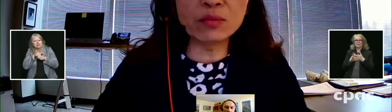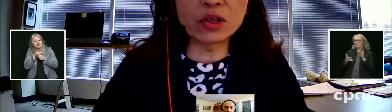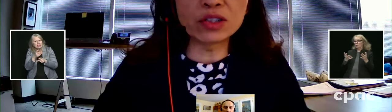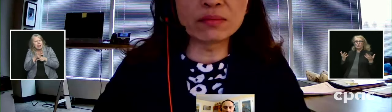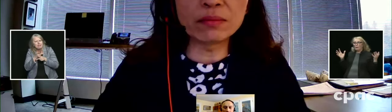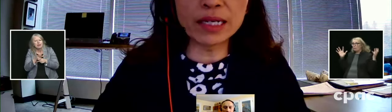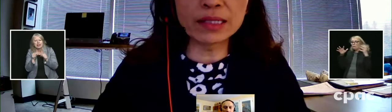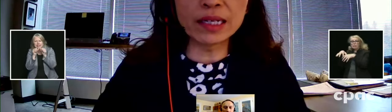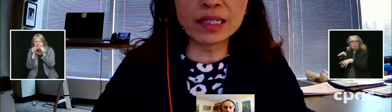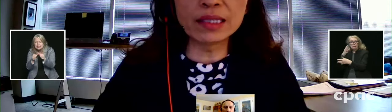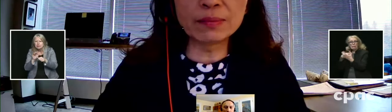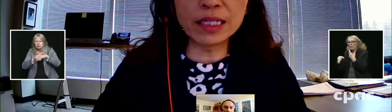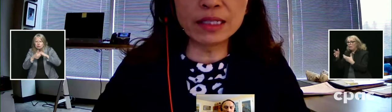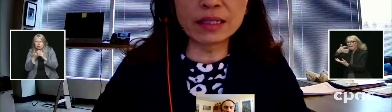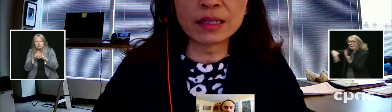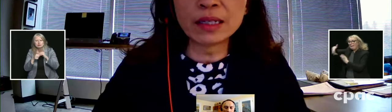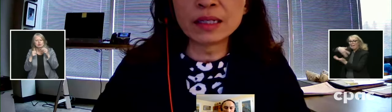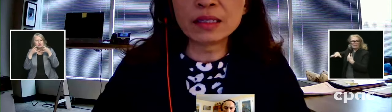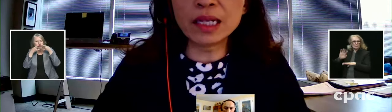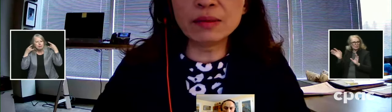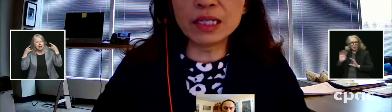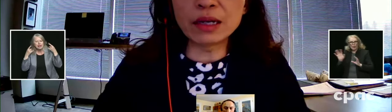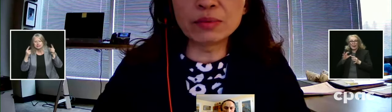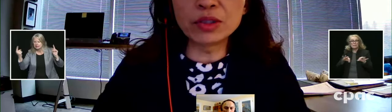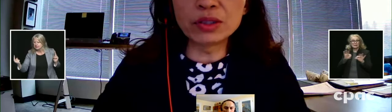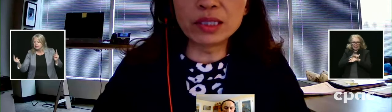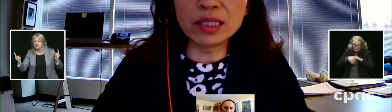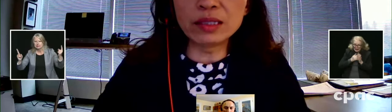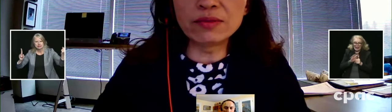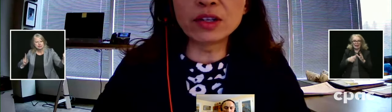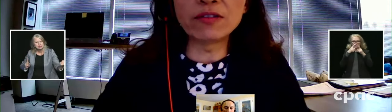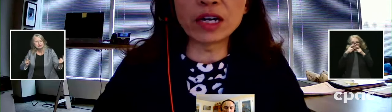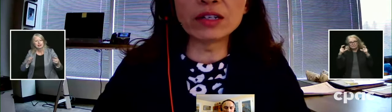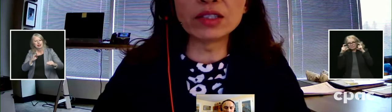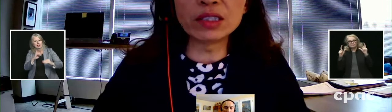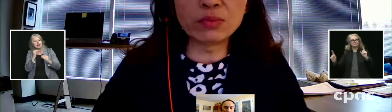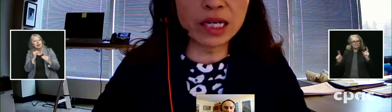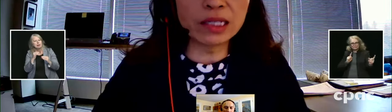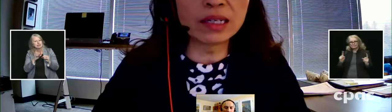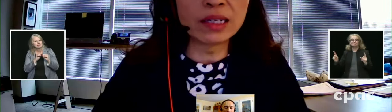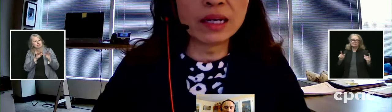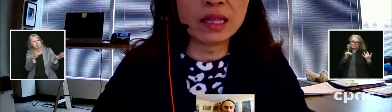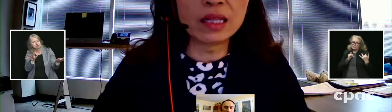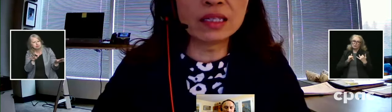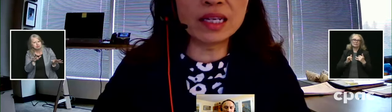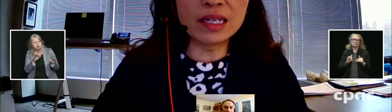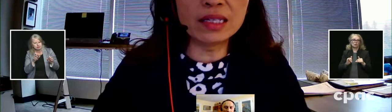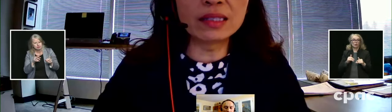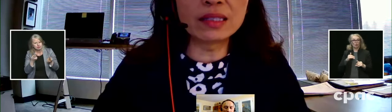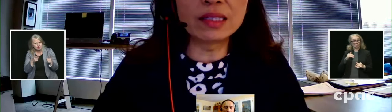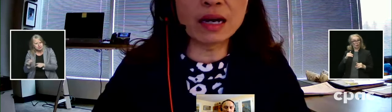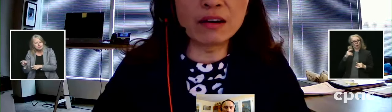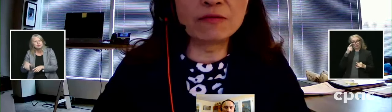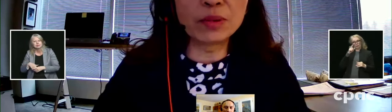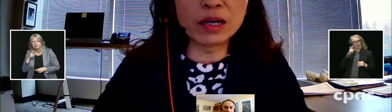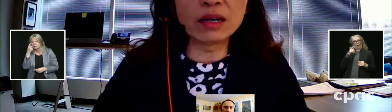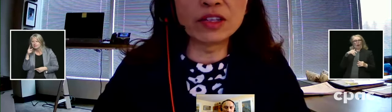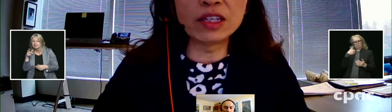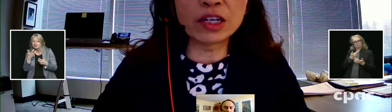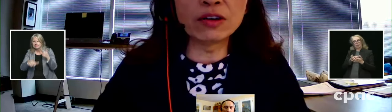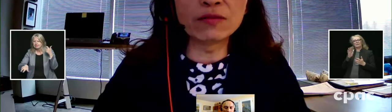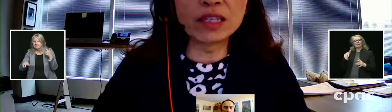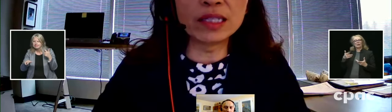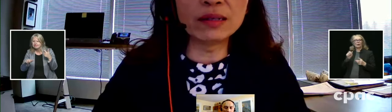hand washing, masking, and spacing to limit opportunities for the virus to spread. This is the tough part of